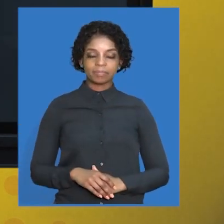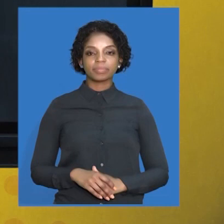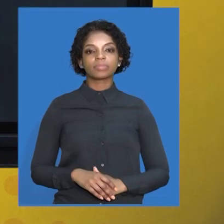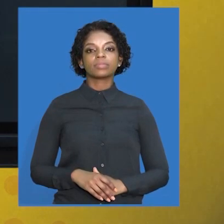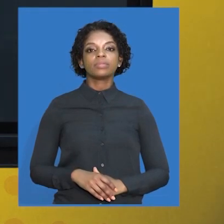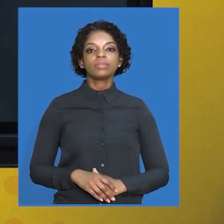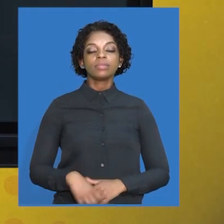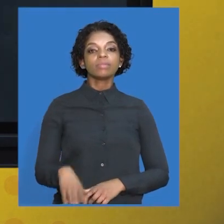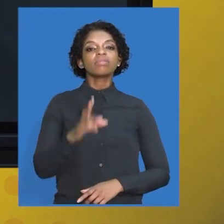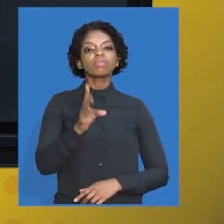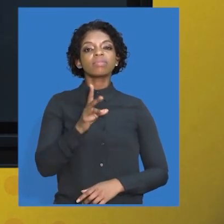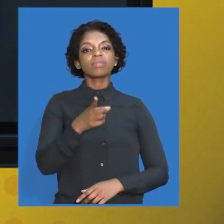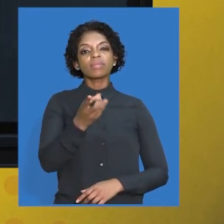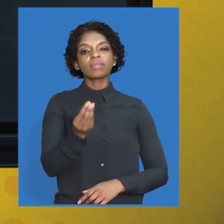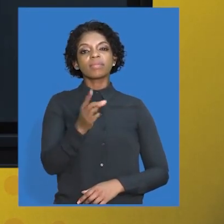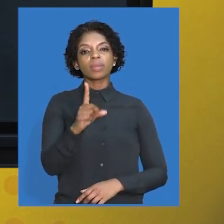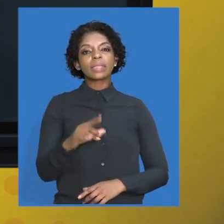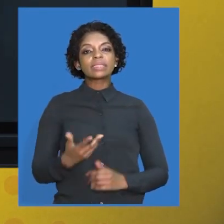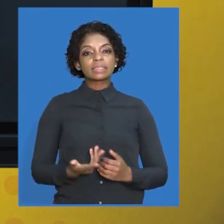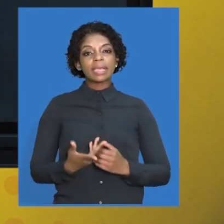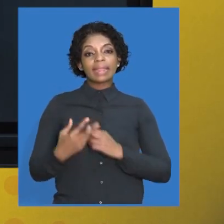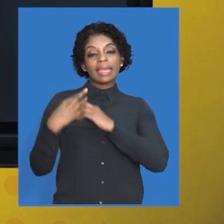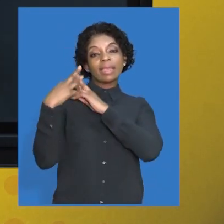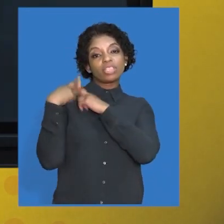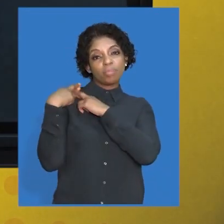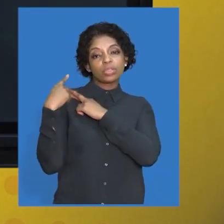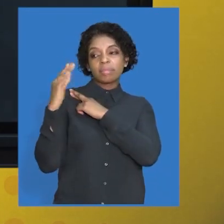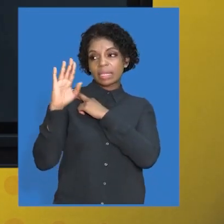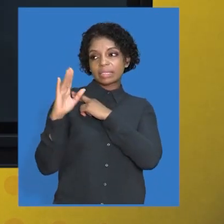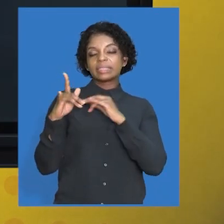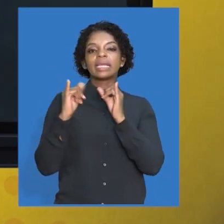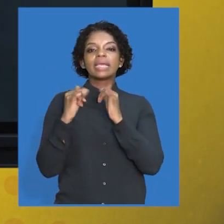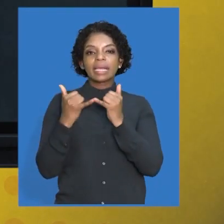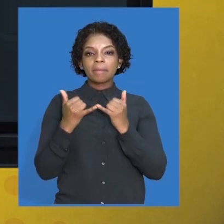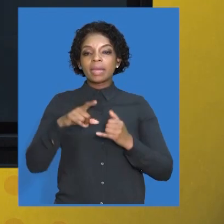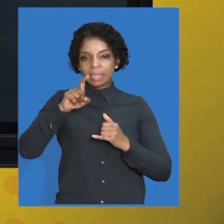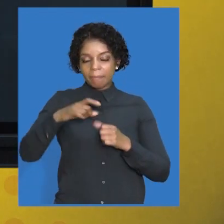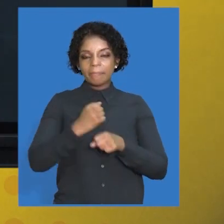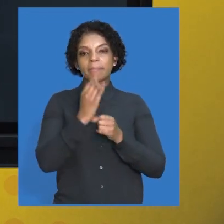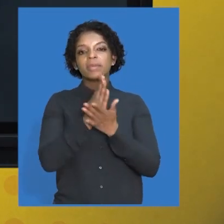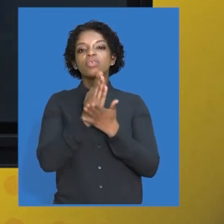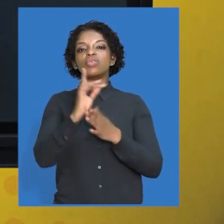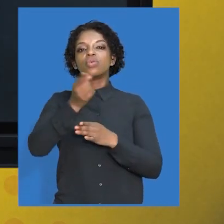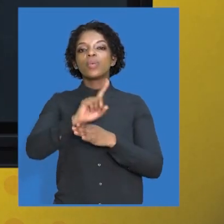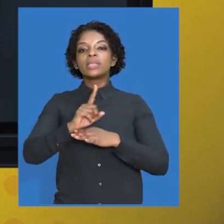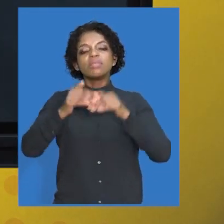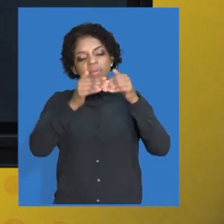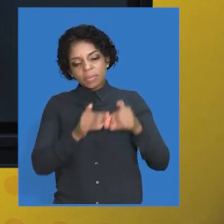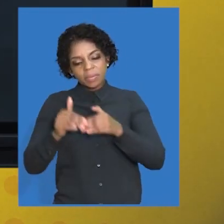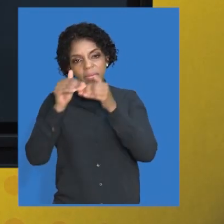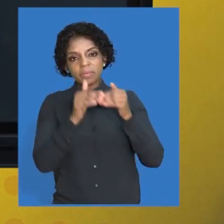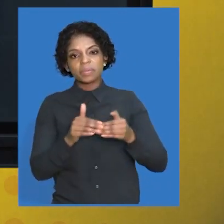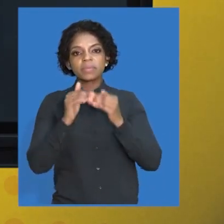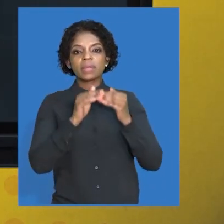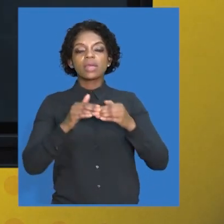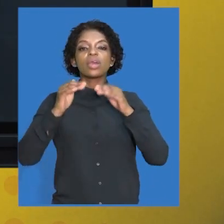ethical responsibility that the business has to make sure that they look after their community. We're starting to see a lot